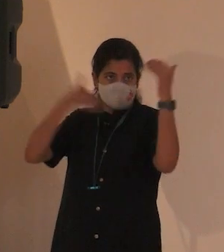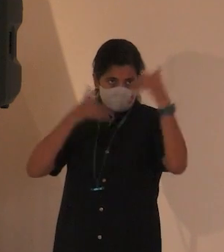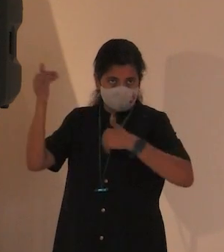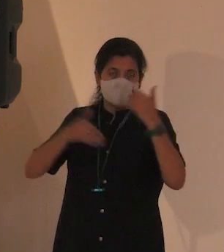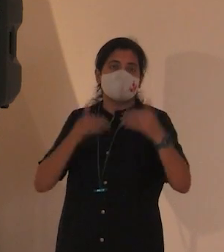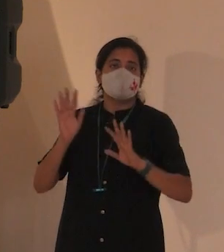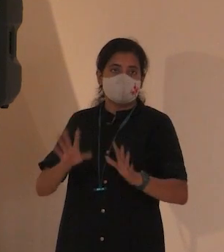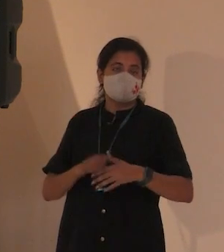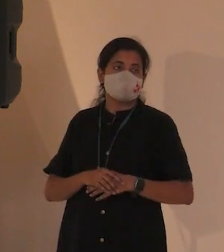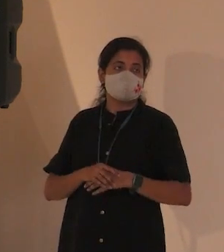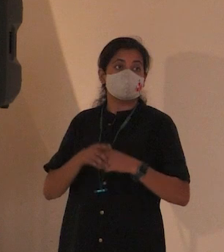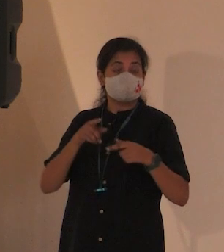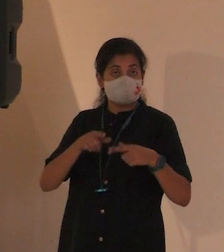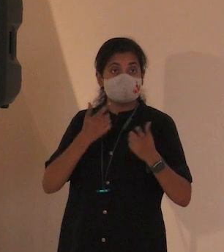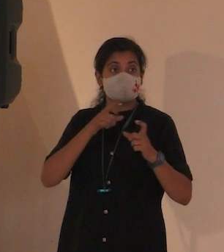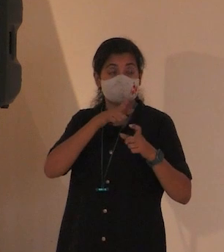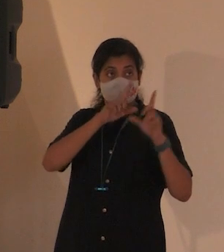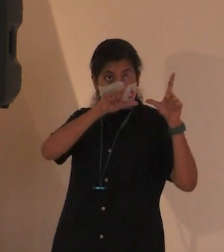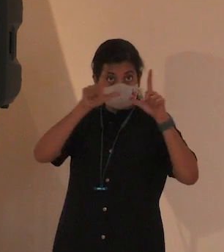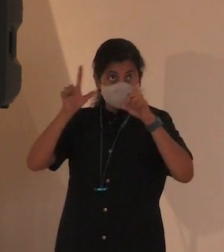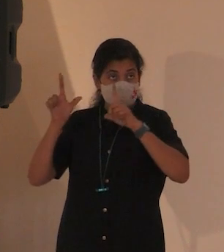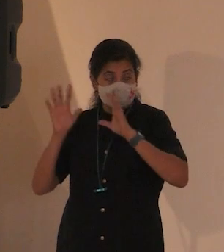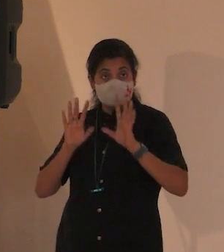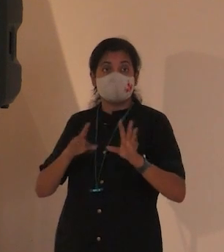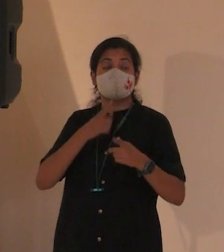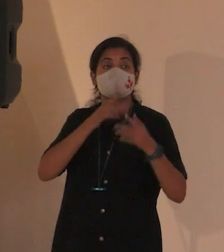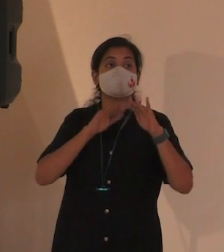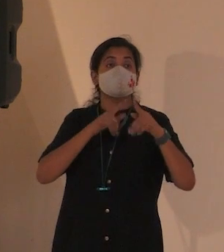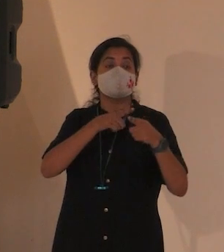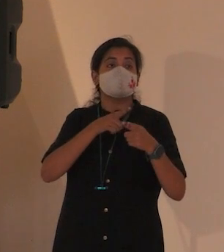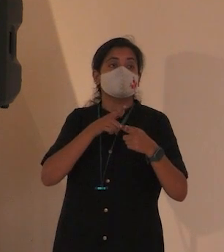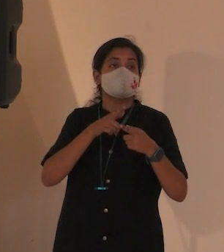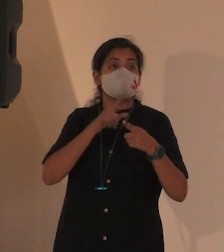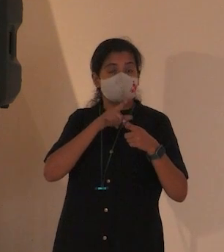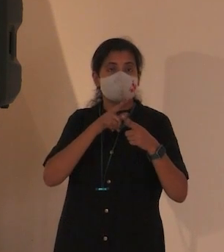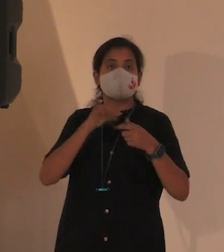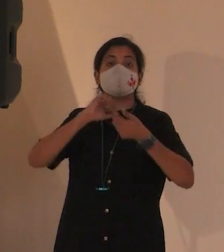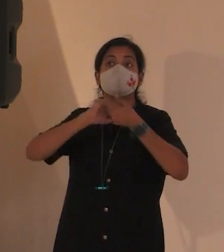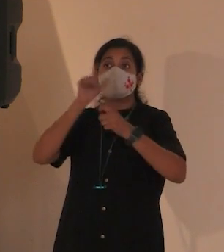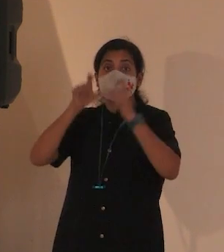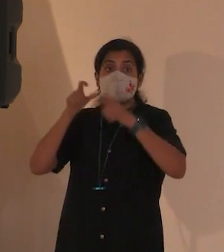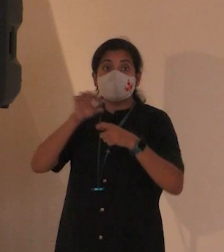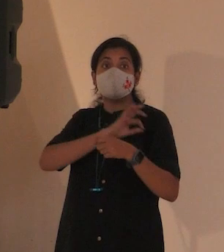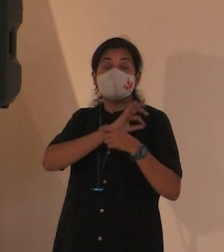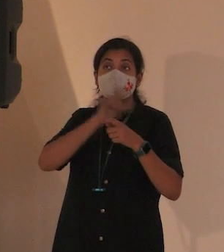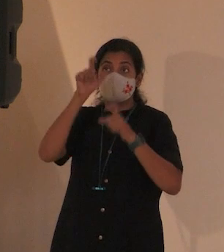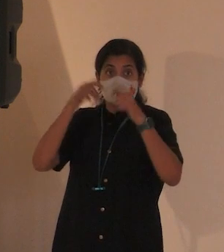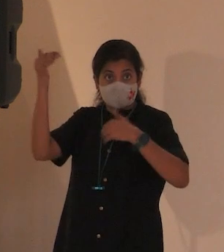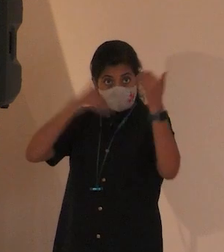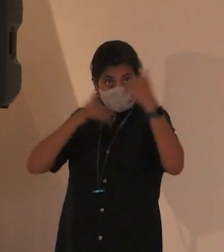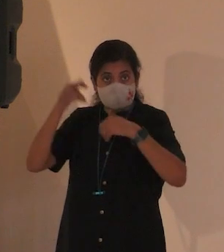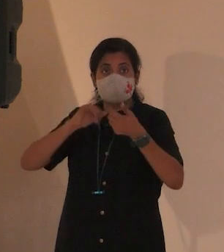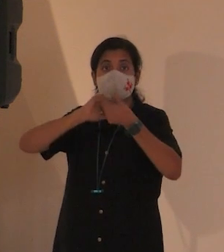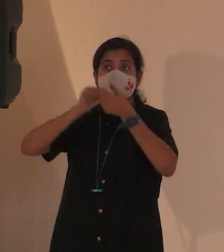them. So we have curated this collection depending on the feedback that we have got from the audience as